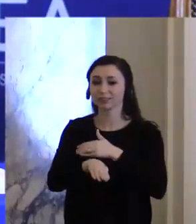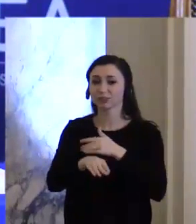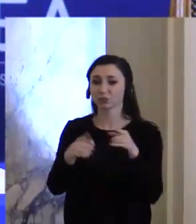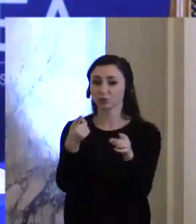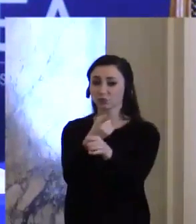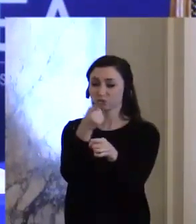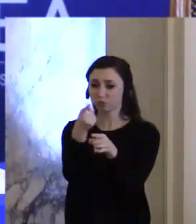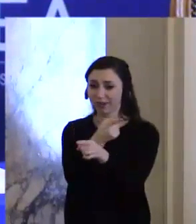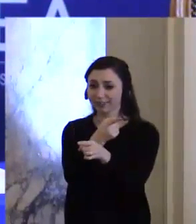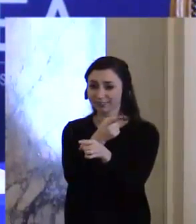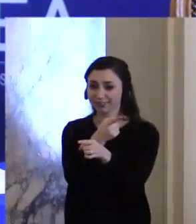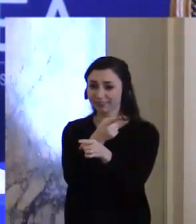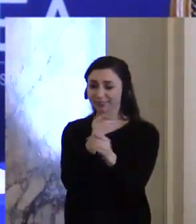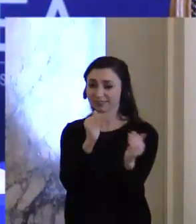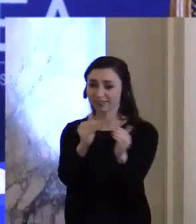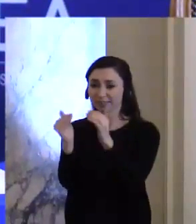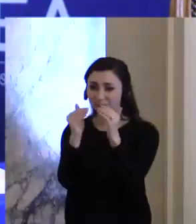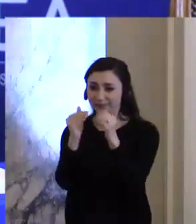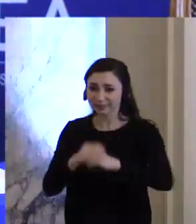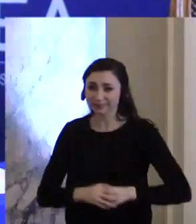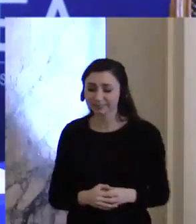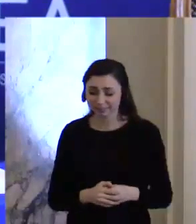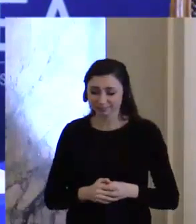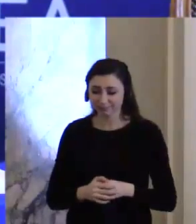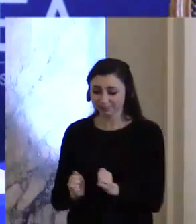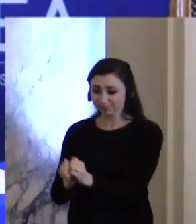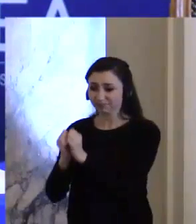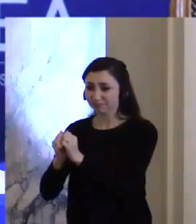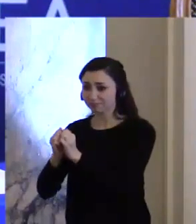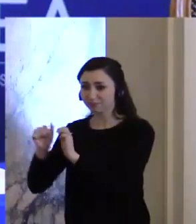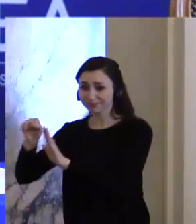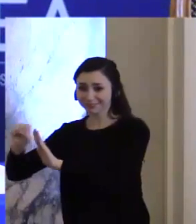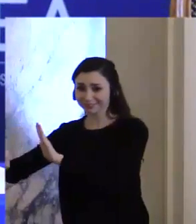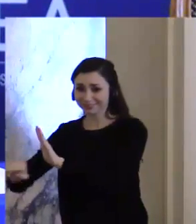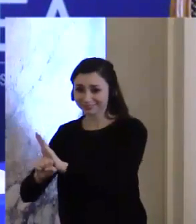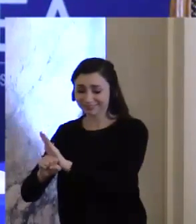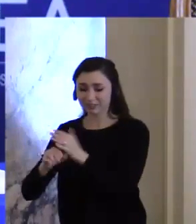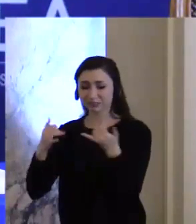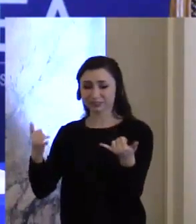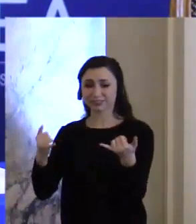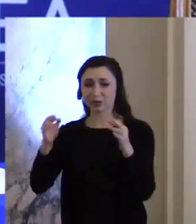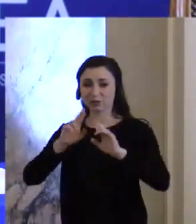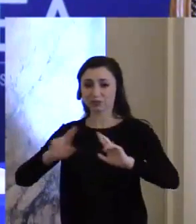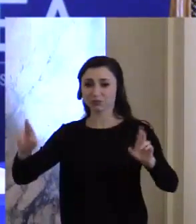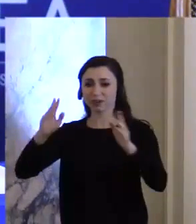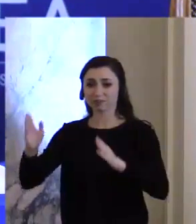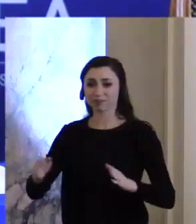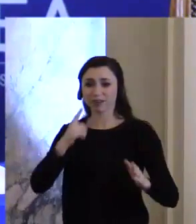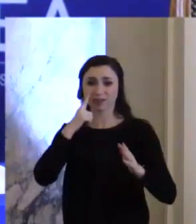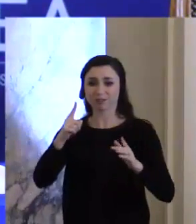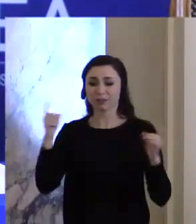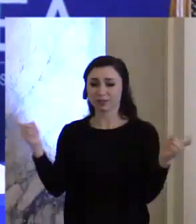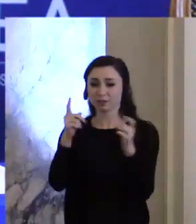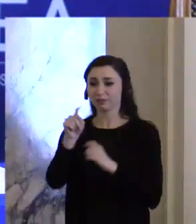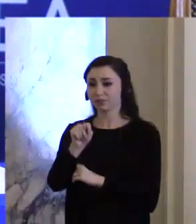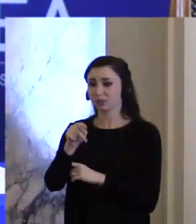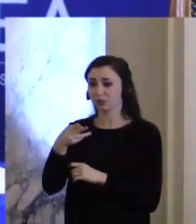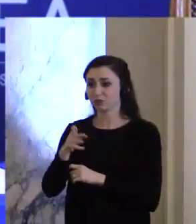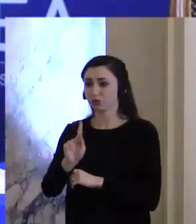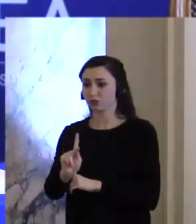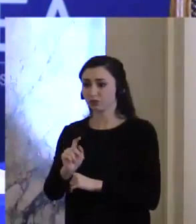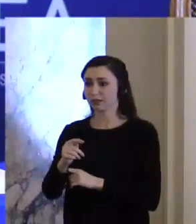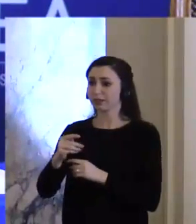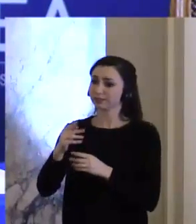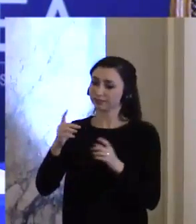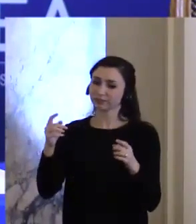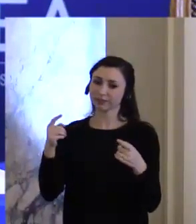and along with the Member States, we are in the middle of preparations for celebrating the third Inter-American Week for People of